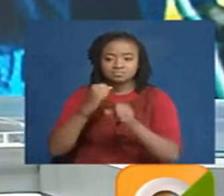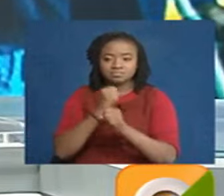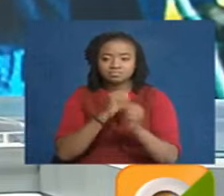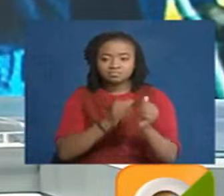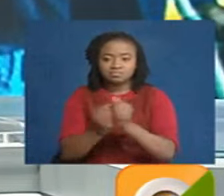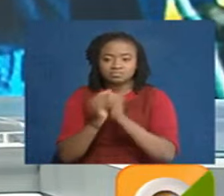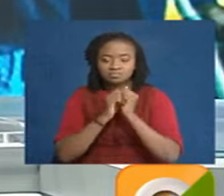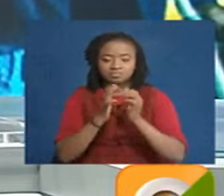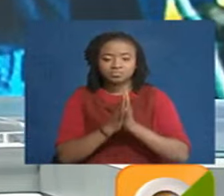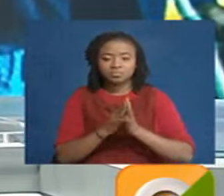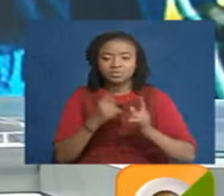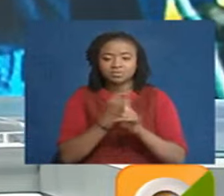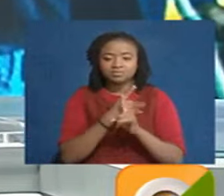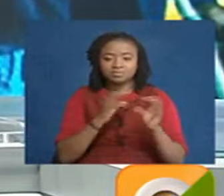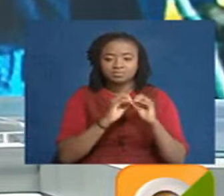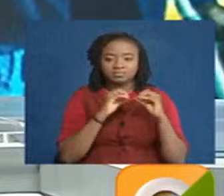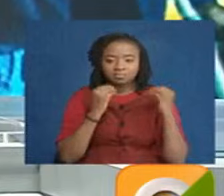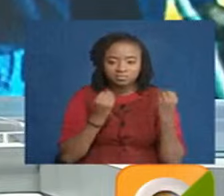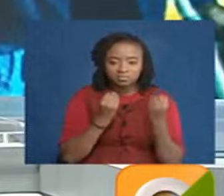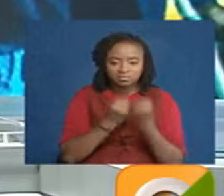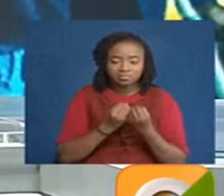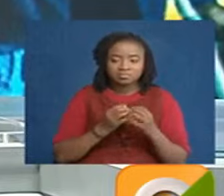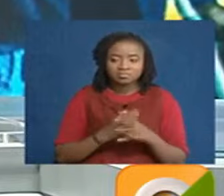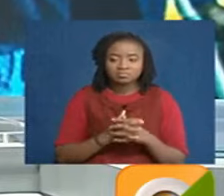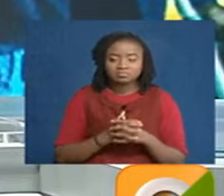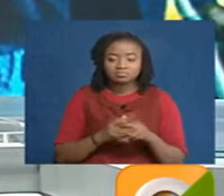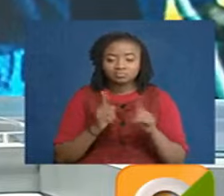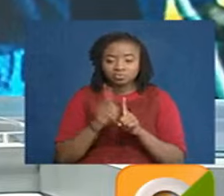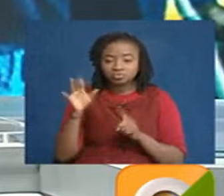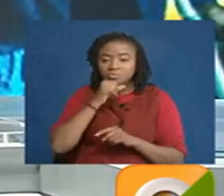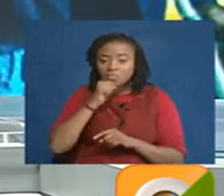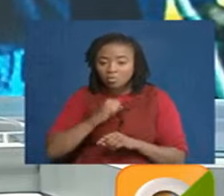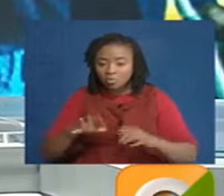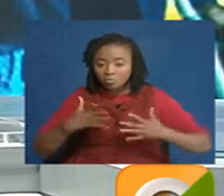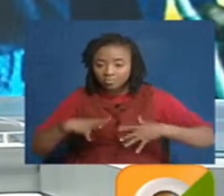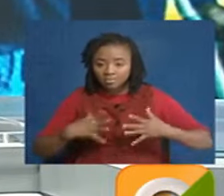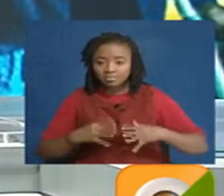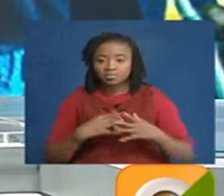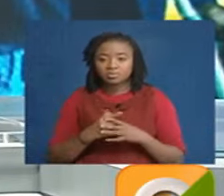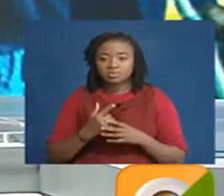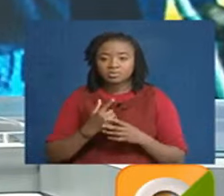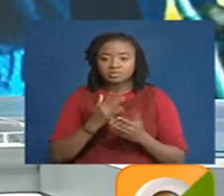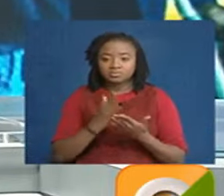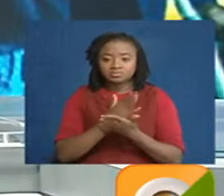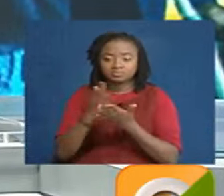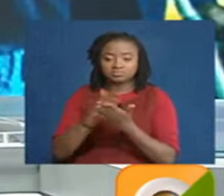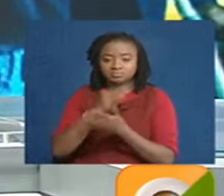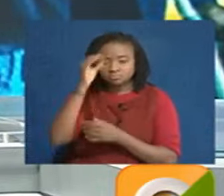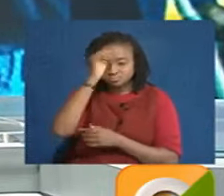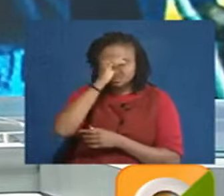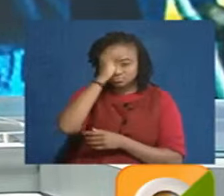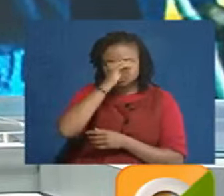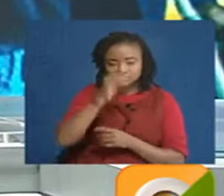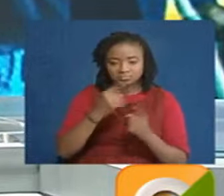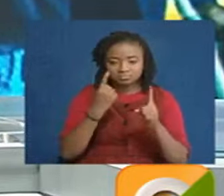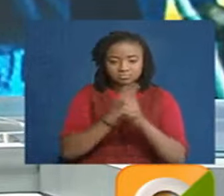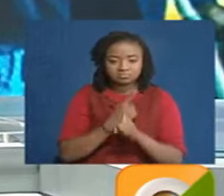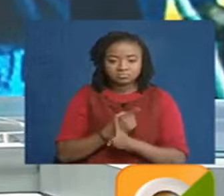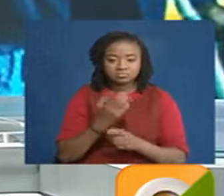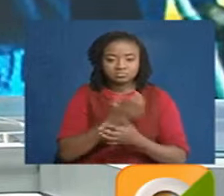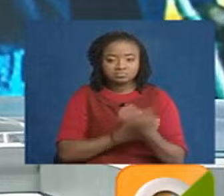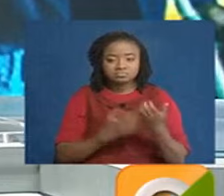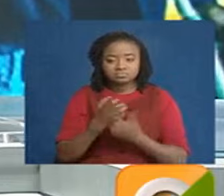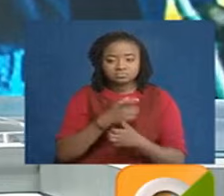charity organizations. The aged shared their stories on deplorable conditions in villages amid biting economic times, and